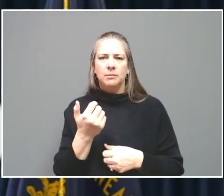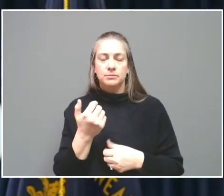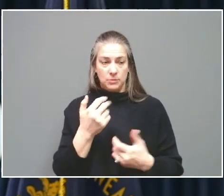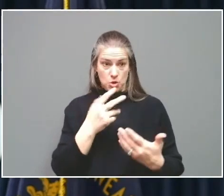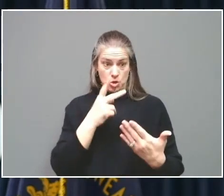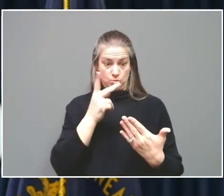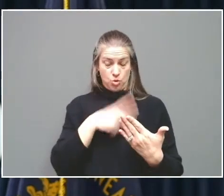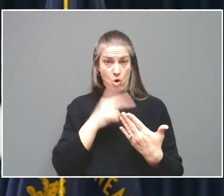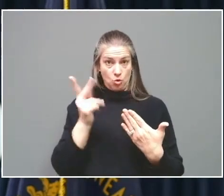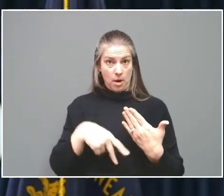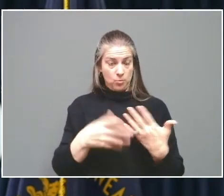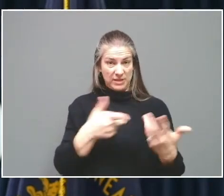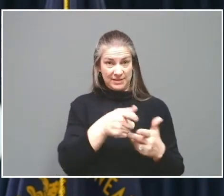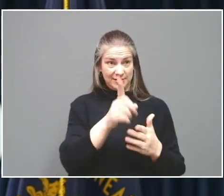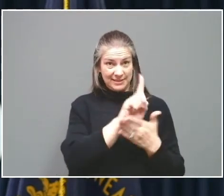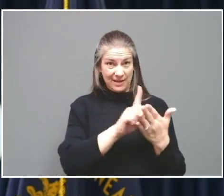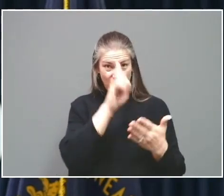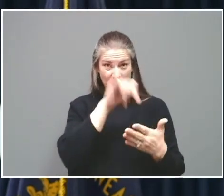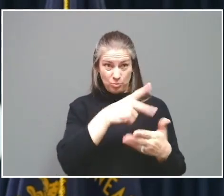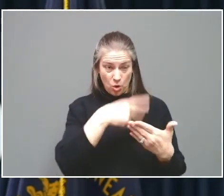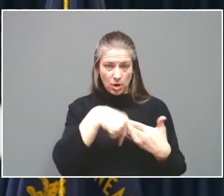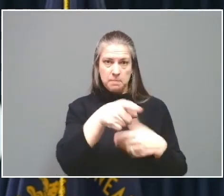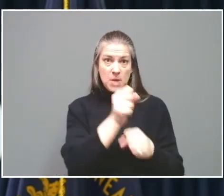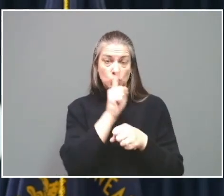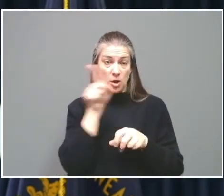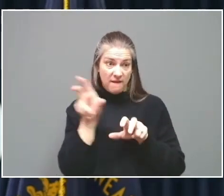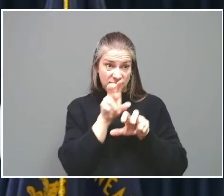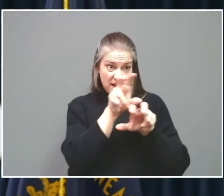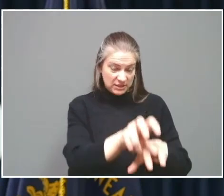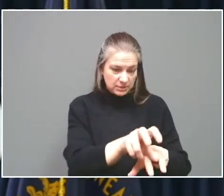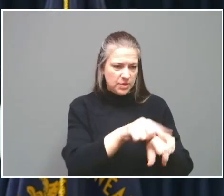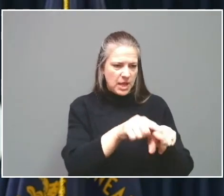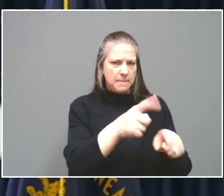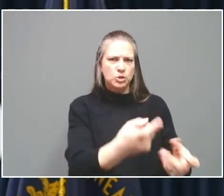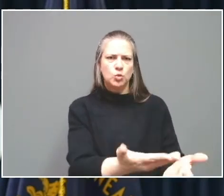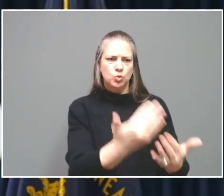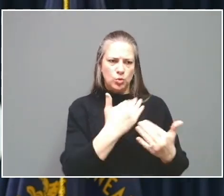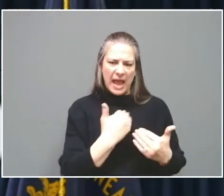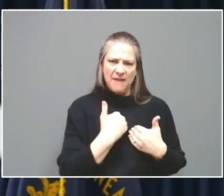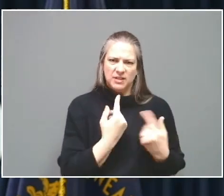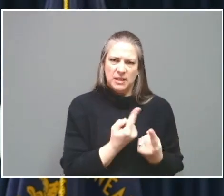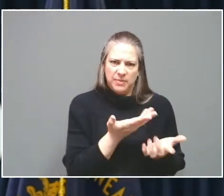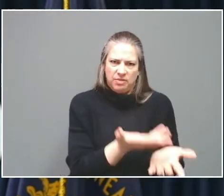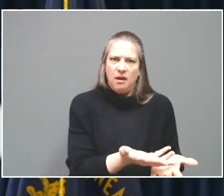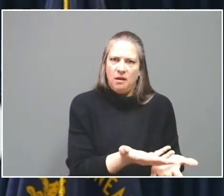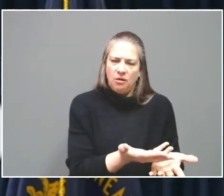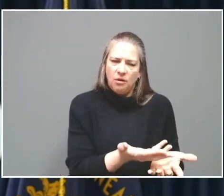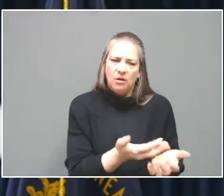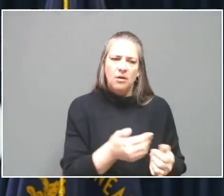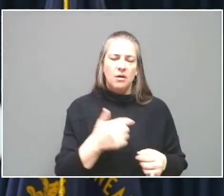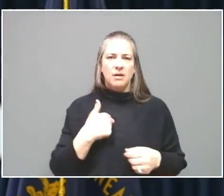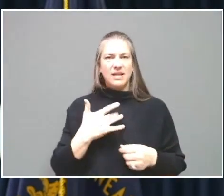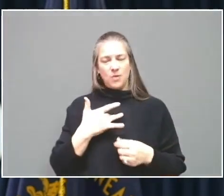for is to make sure when you make that investment that you get a return. So, you know, I think that this discussion has been